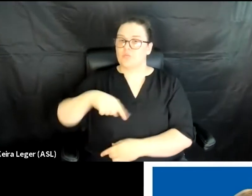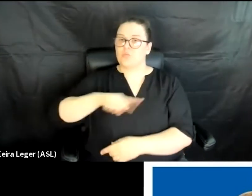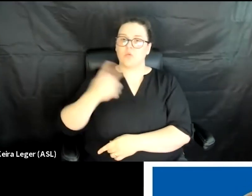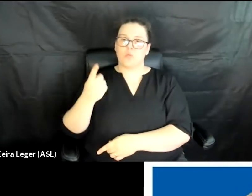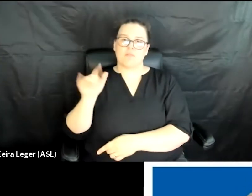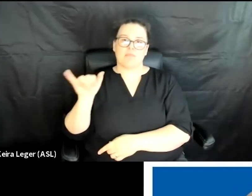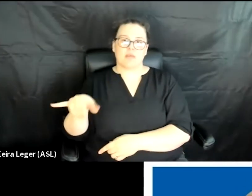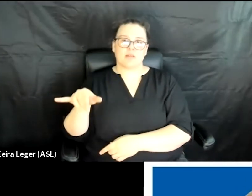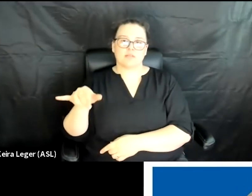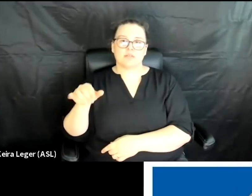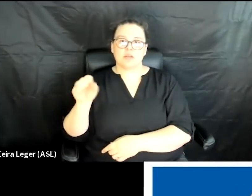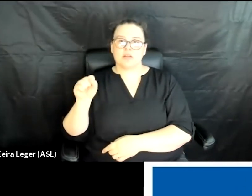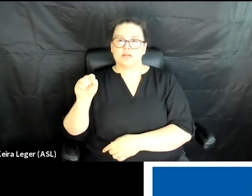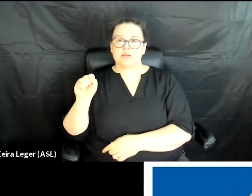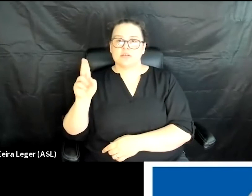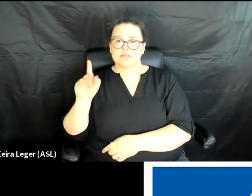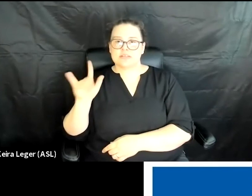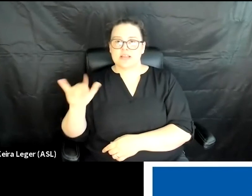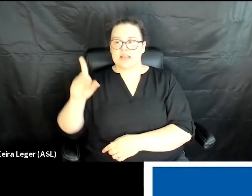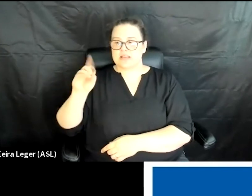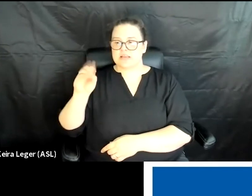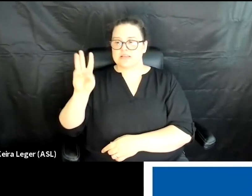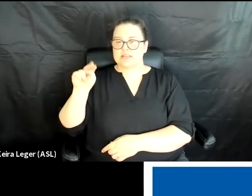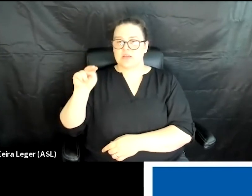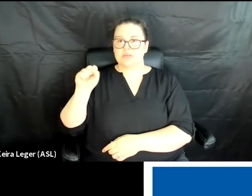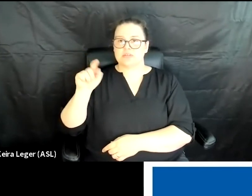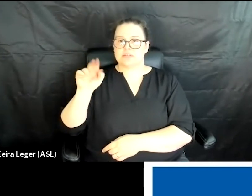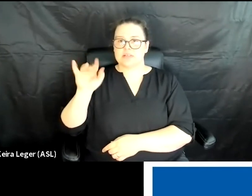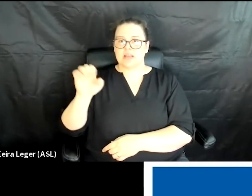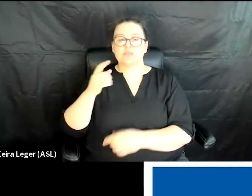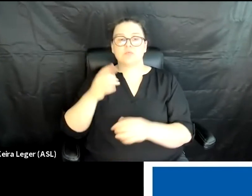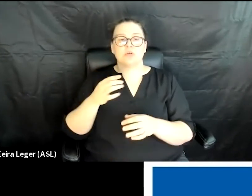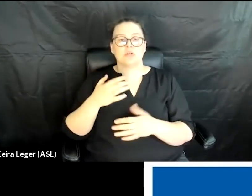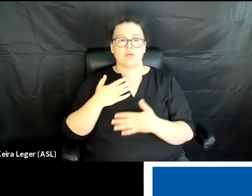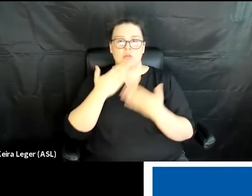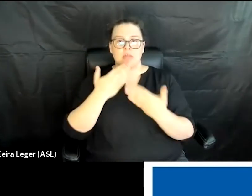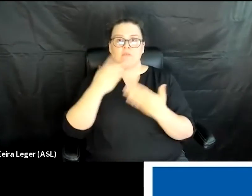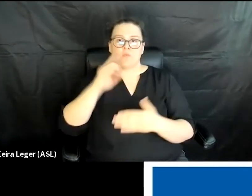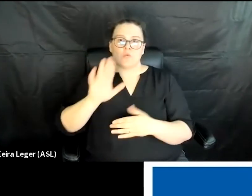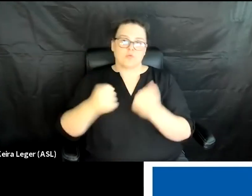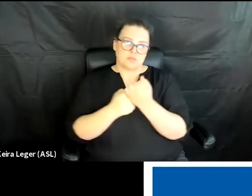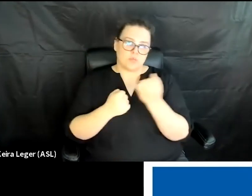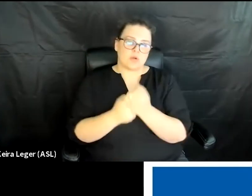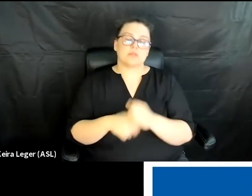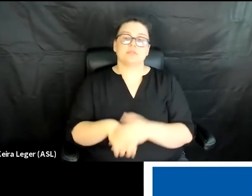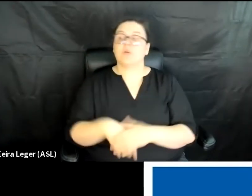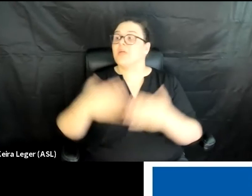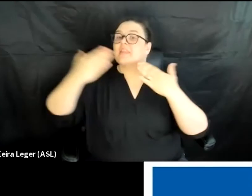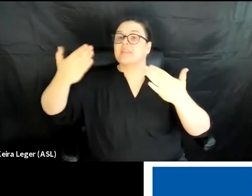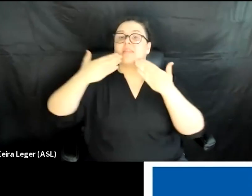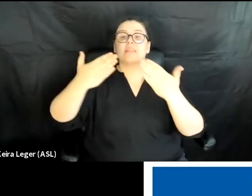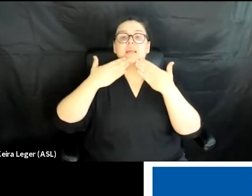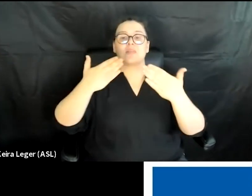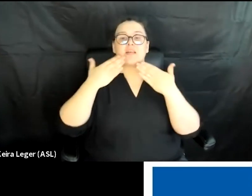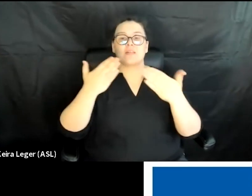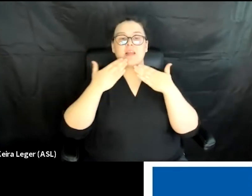SUNY Downstate, and we're grateful for your support and for that comment. So thank you, everyone, and